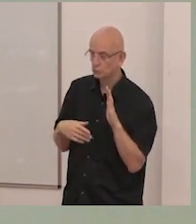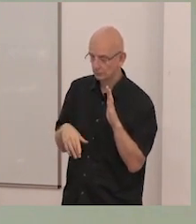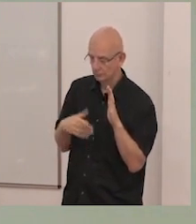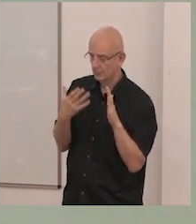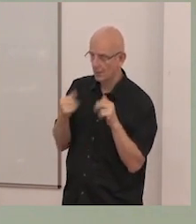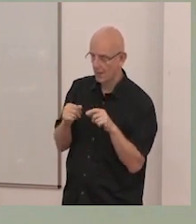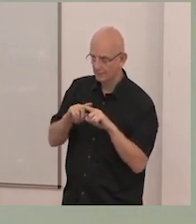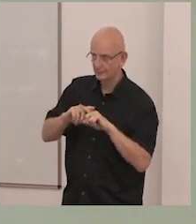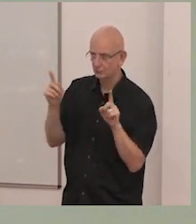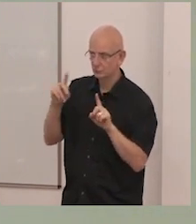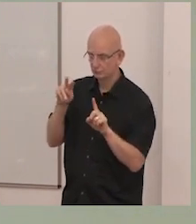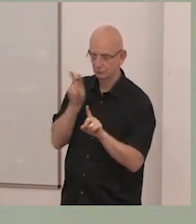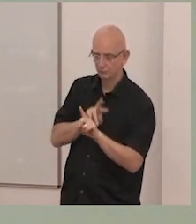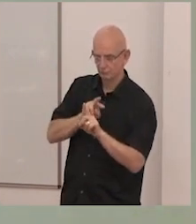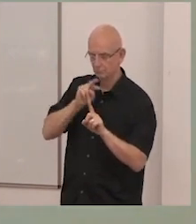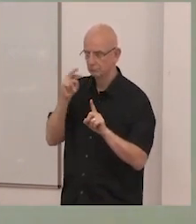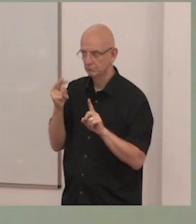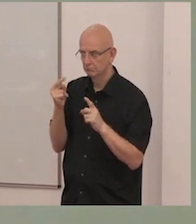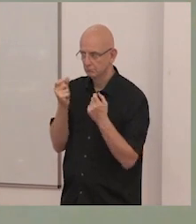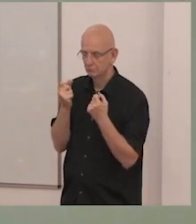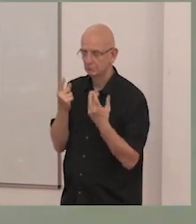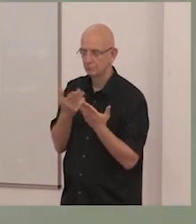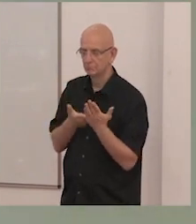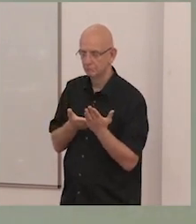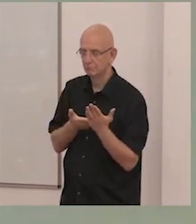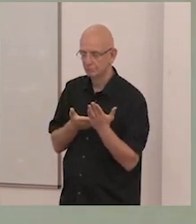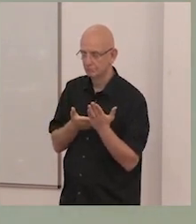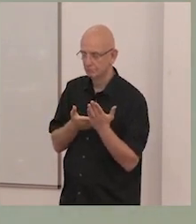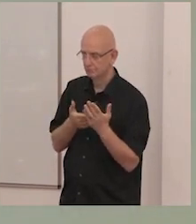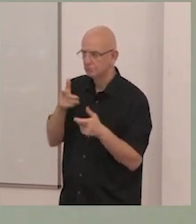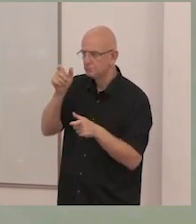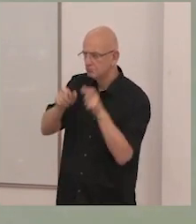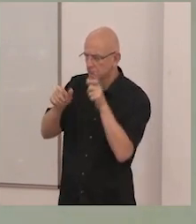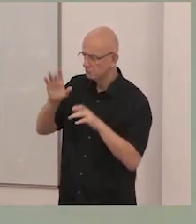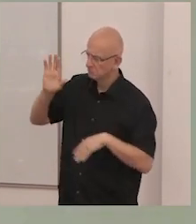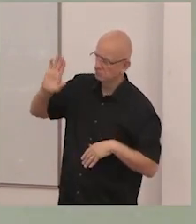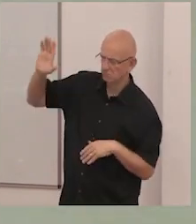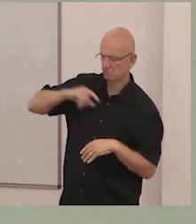of ours may use it, while